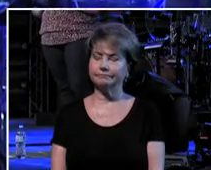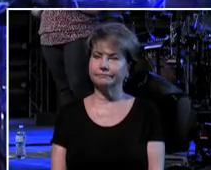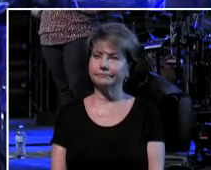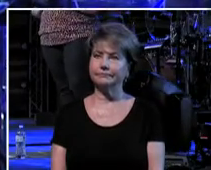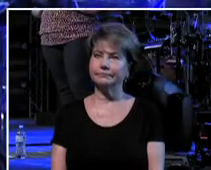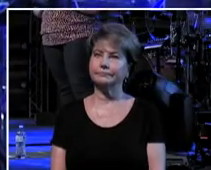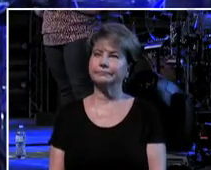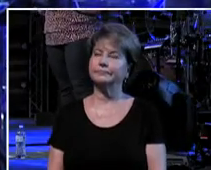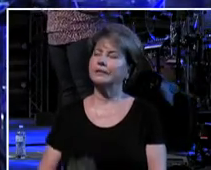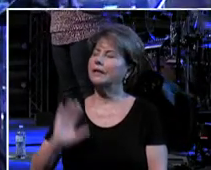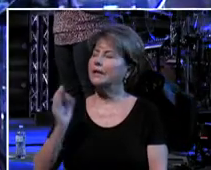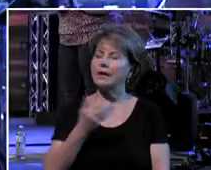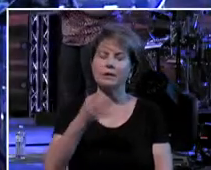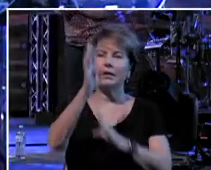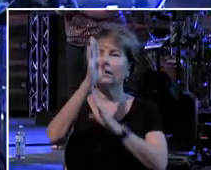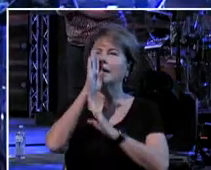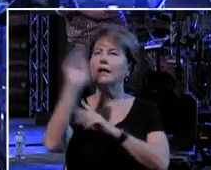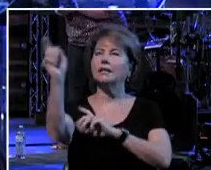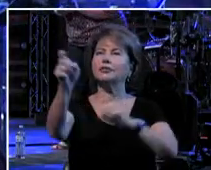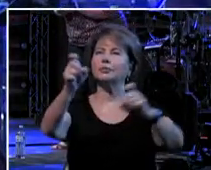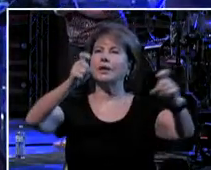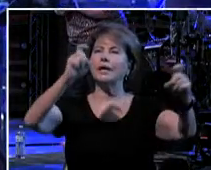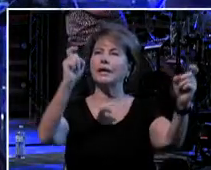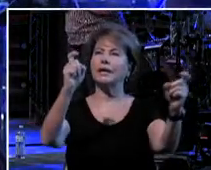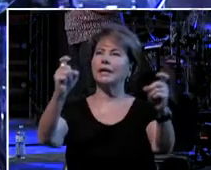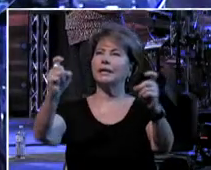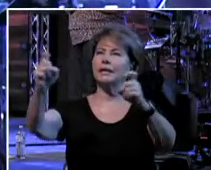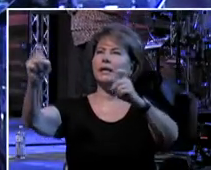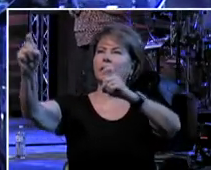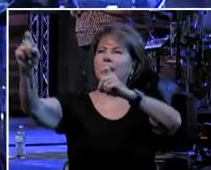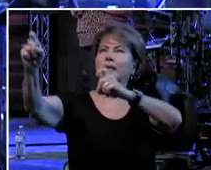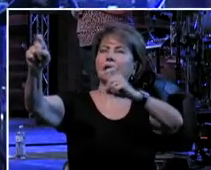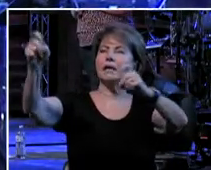Cause our God is risen.